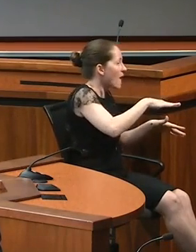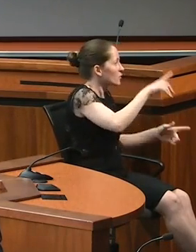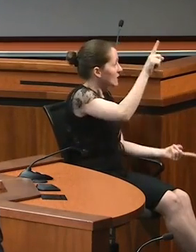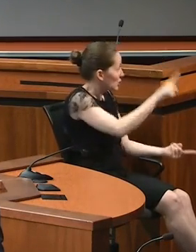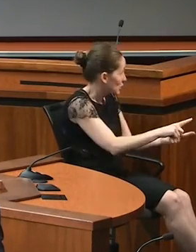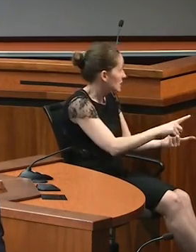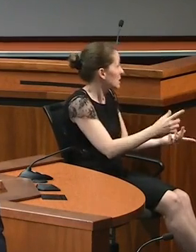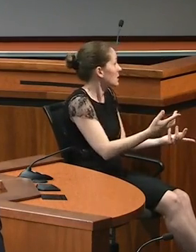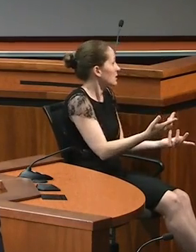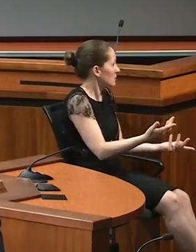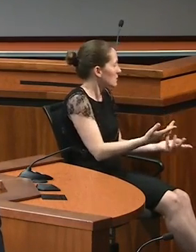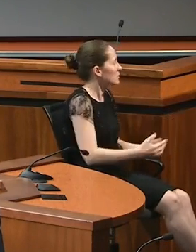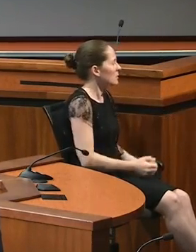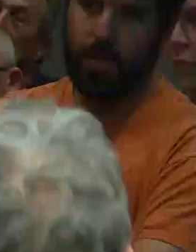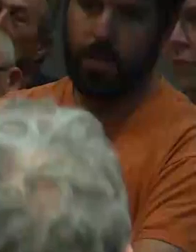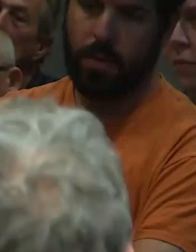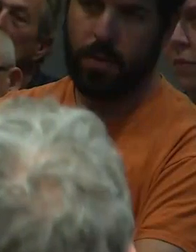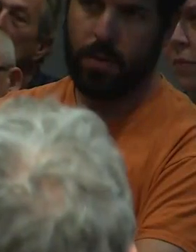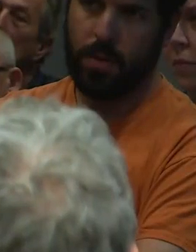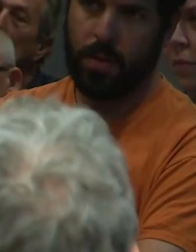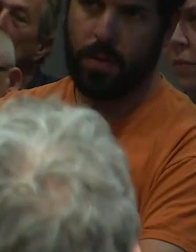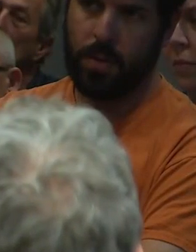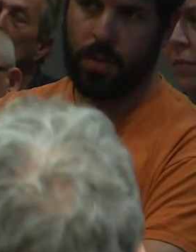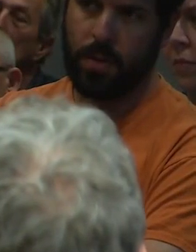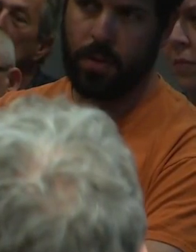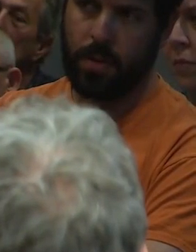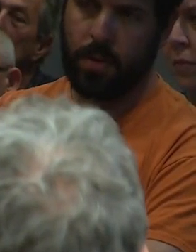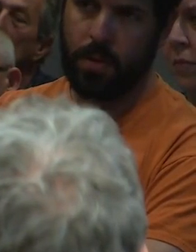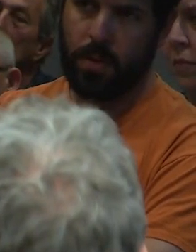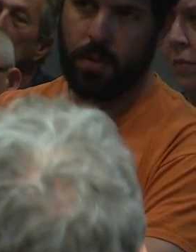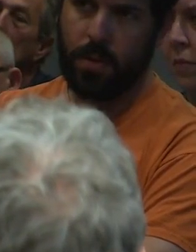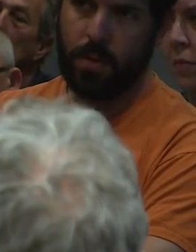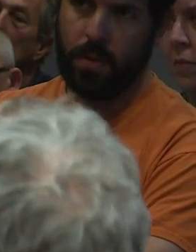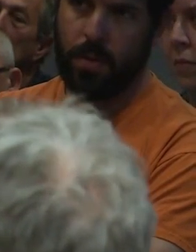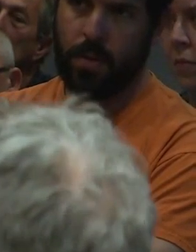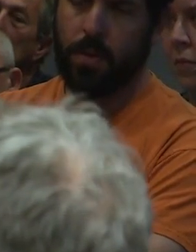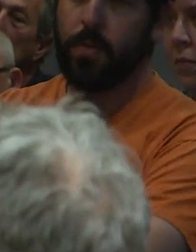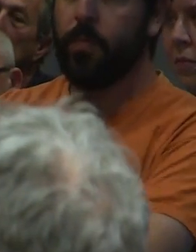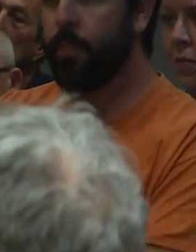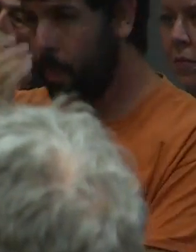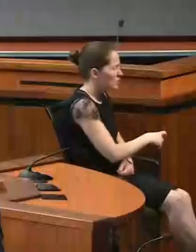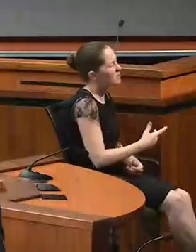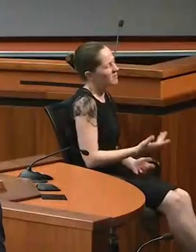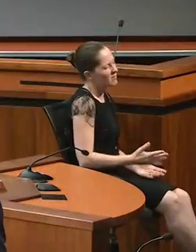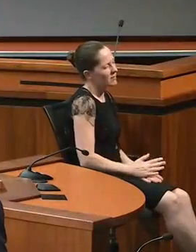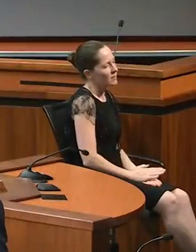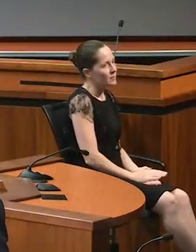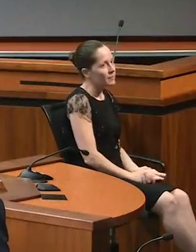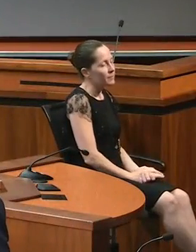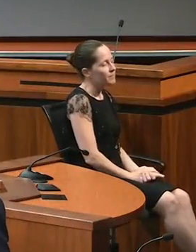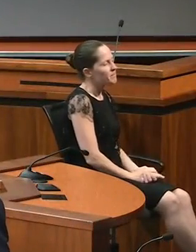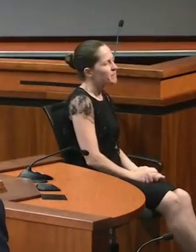off. Sounds like at this time it's not a part of your study because it's not a part of your assignment. Well, what it is, again, we recognize